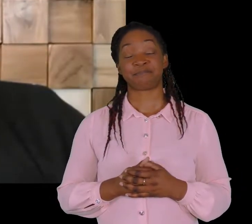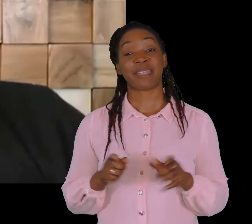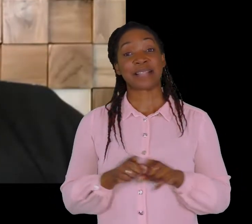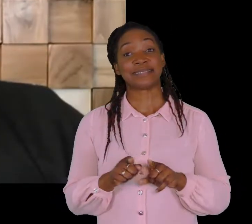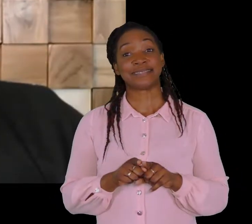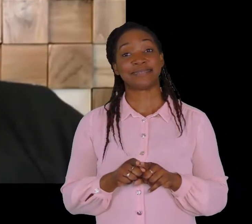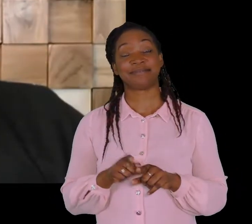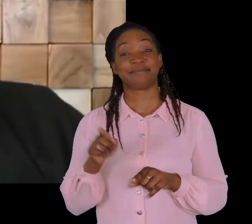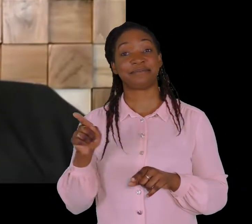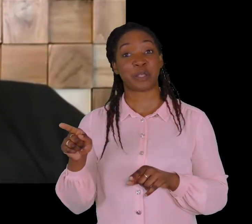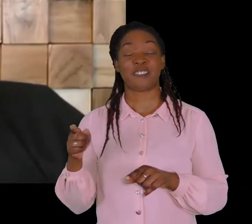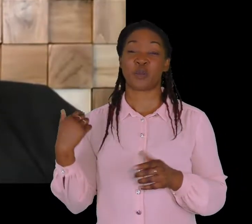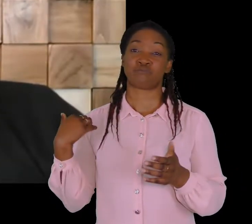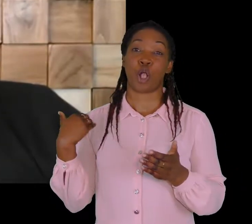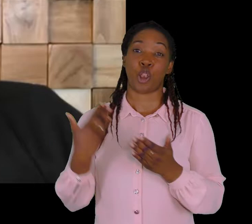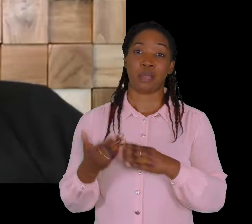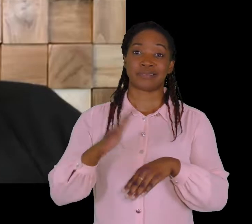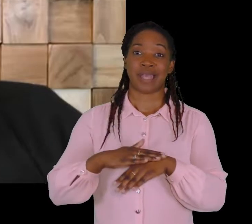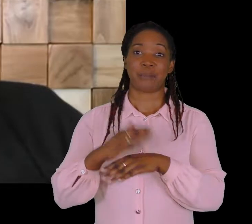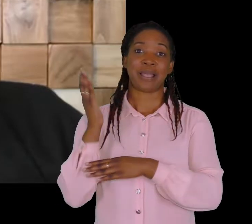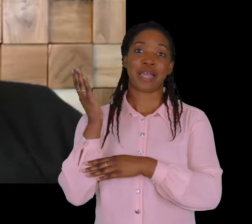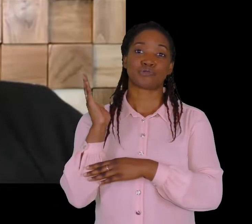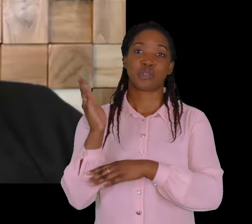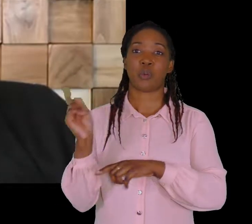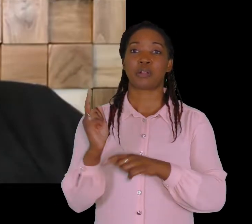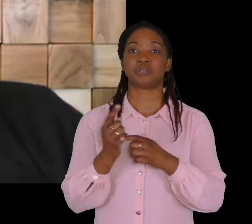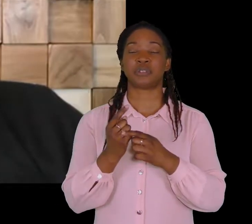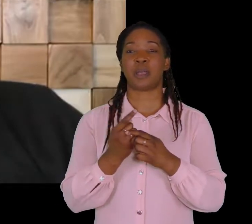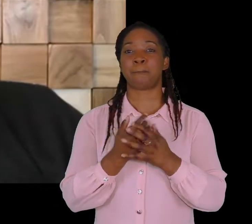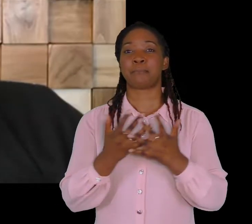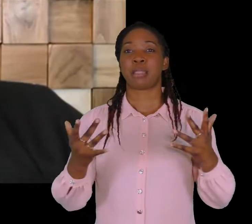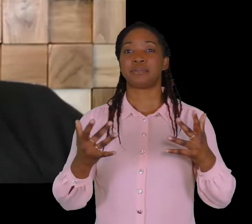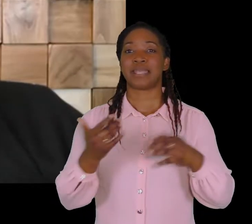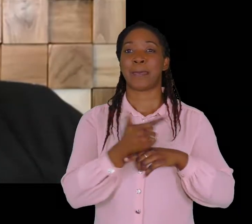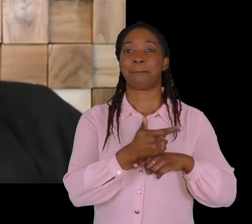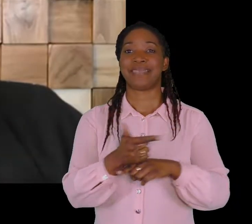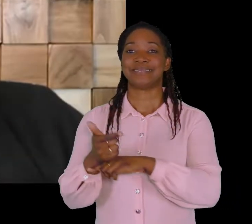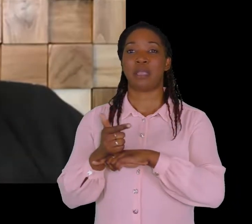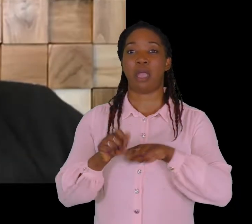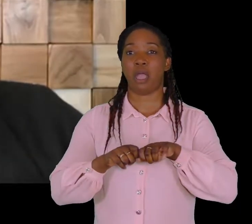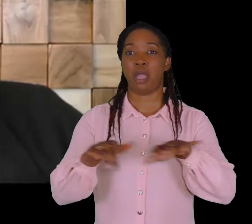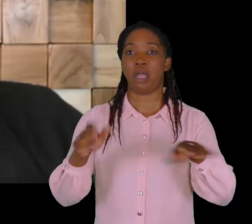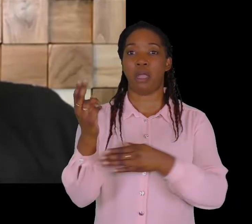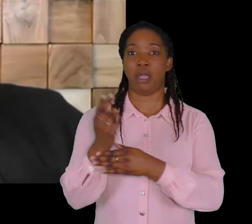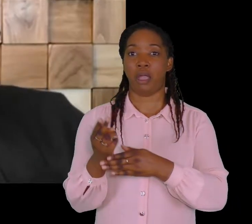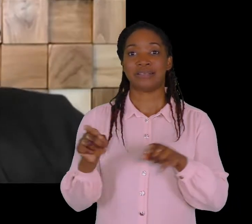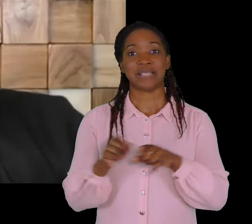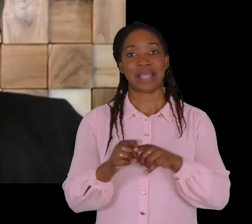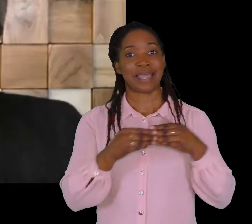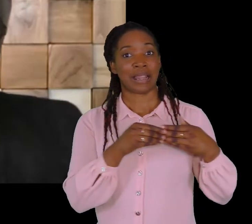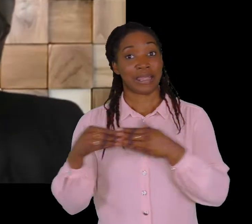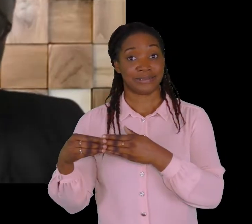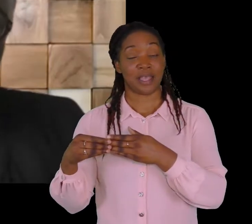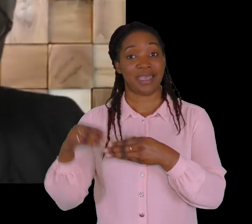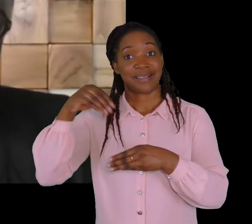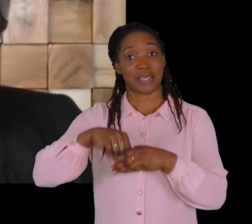until 1994. And of course, for many years, she was a lecturer in multimedia arts at Goldsmiths, and in fact, was one of the